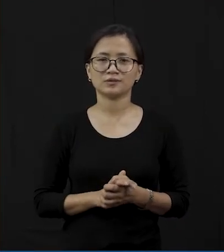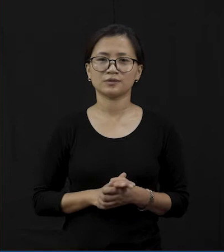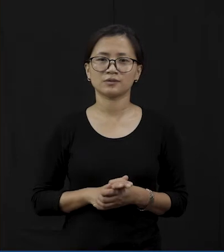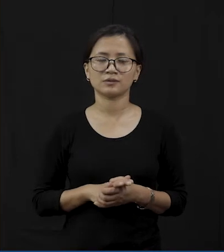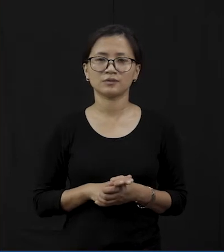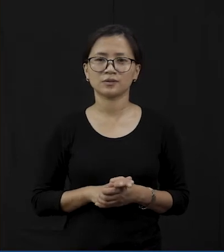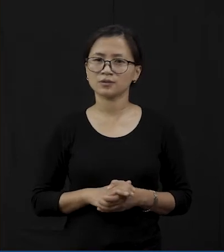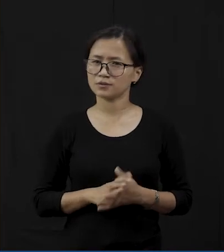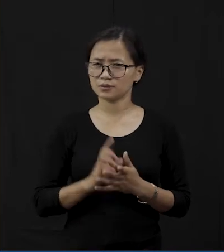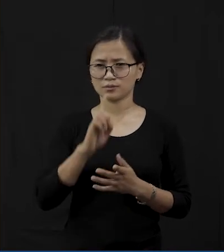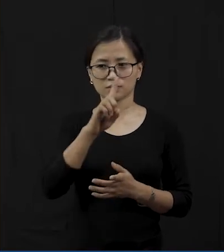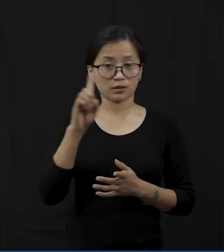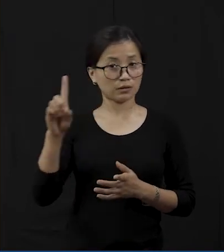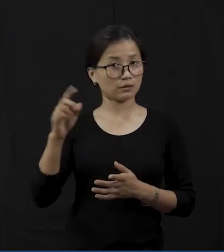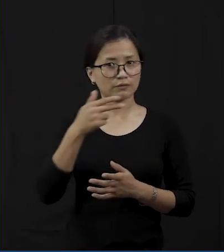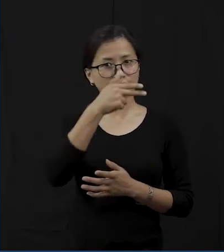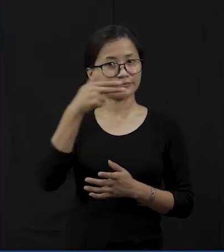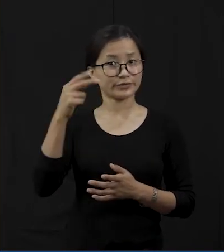11.